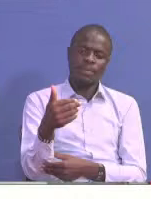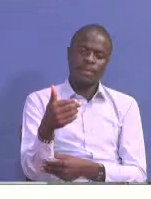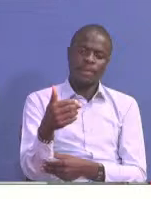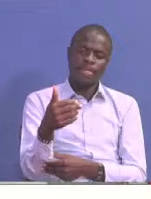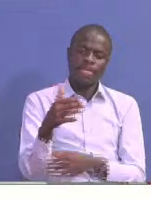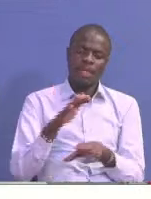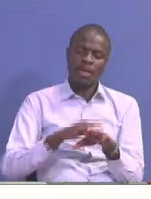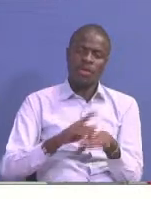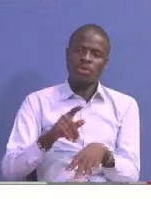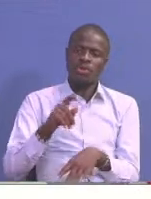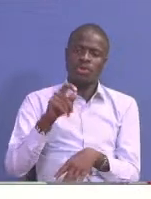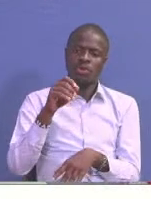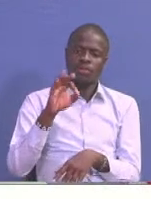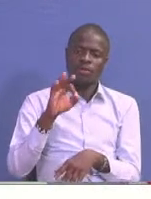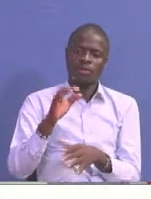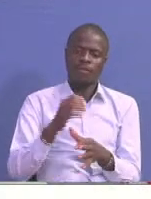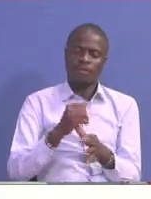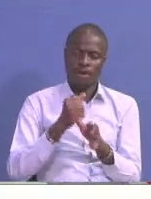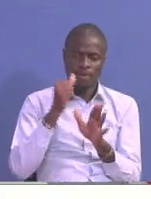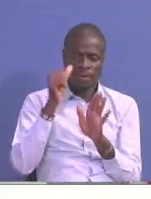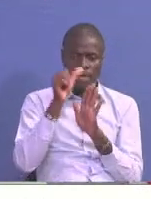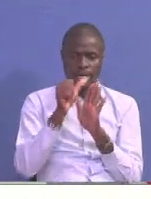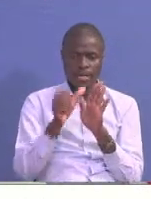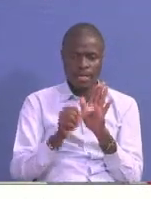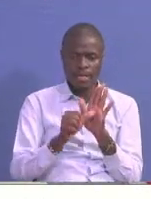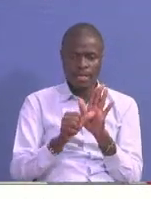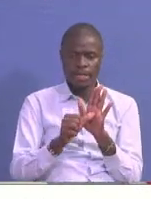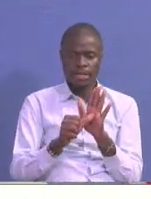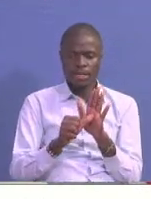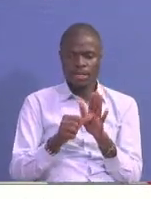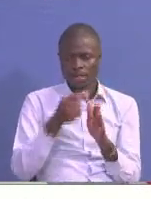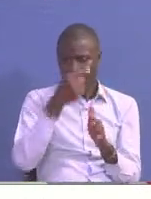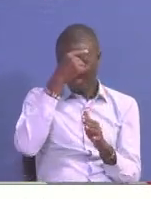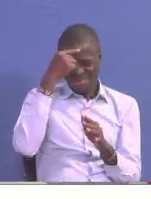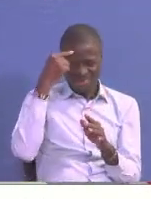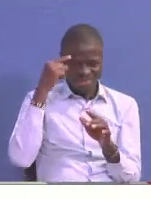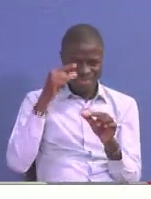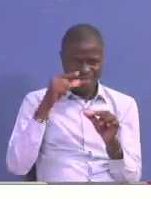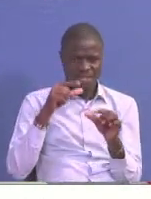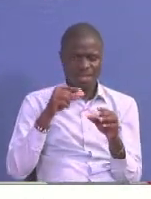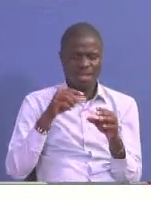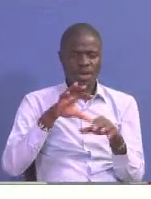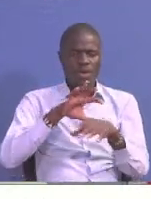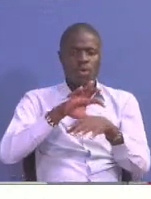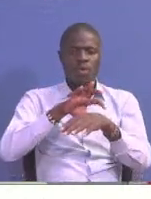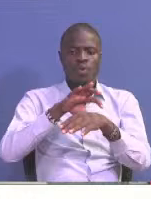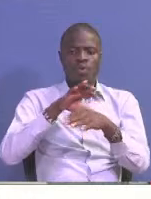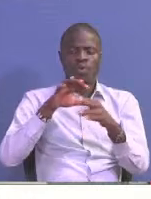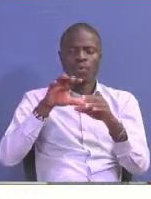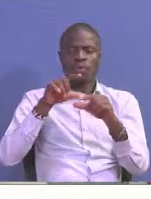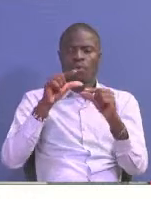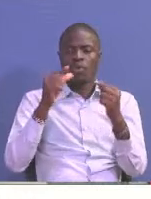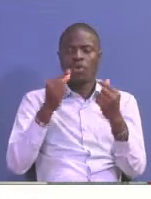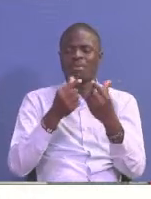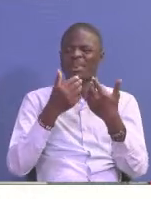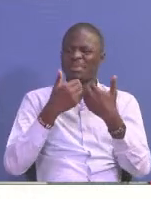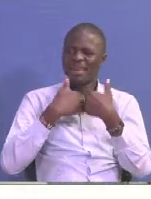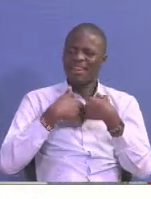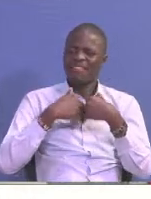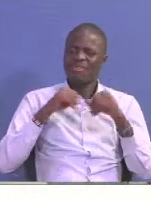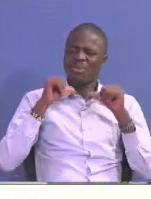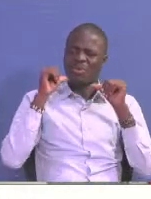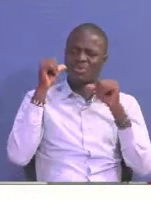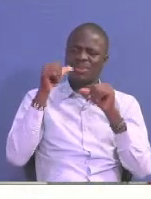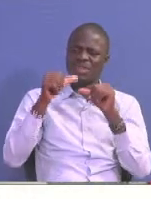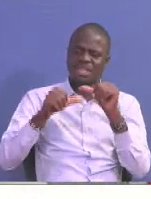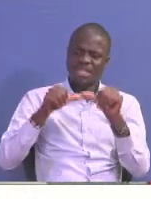on top of our agenda. Because globally, there is competition, continuous competition. And